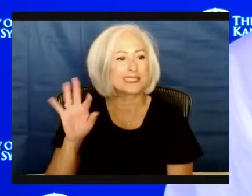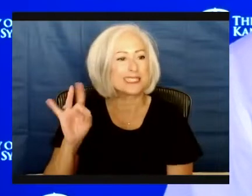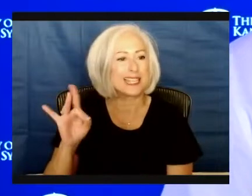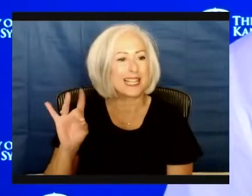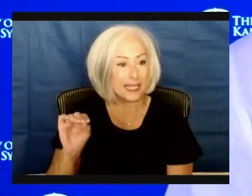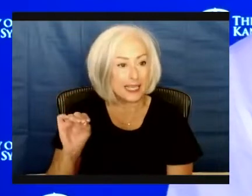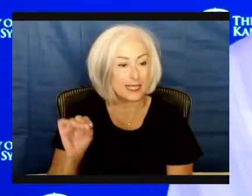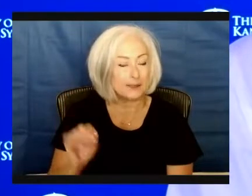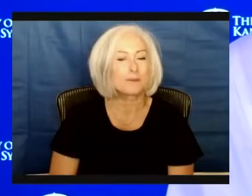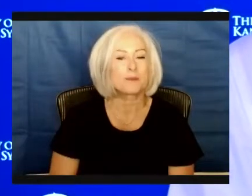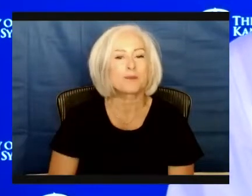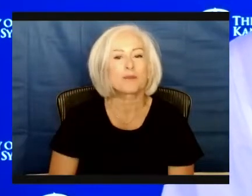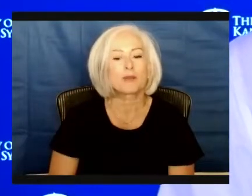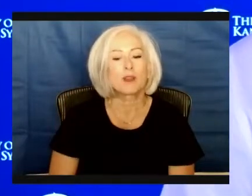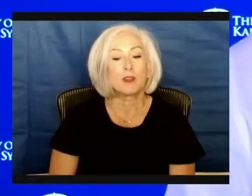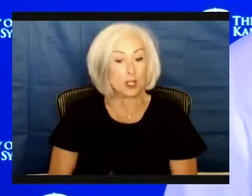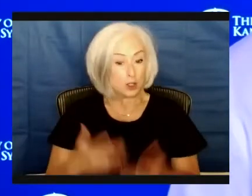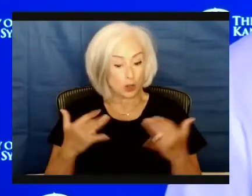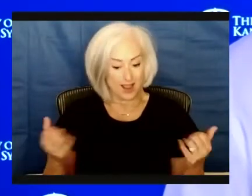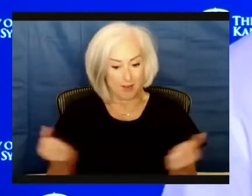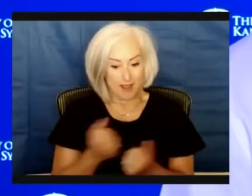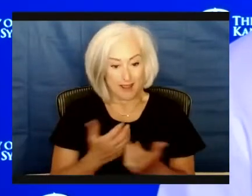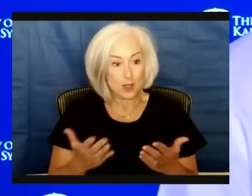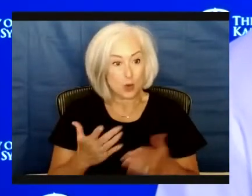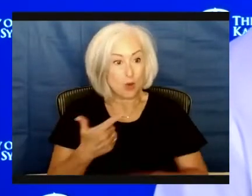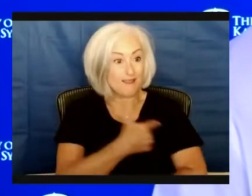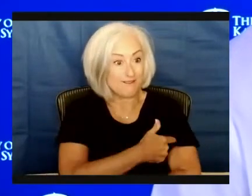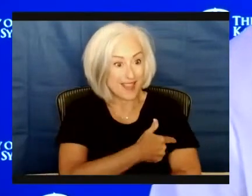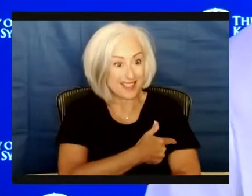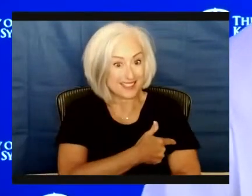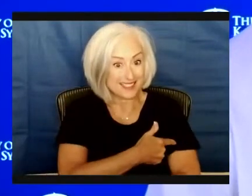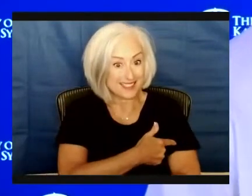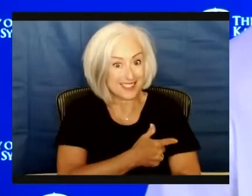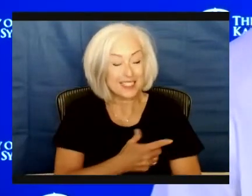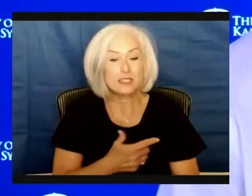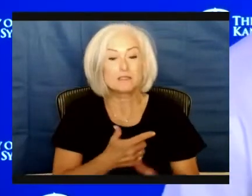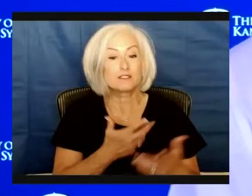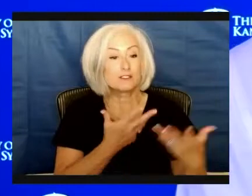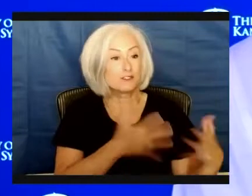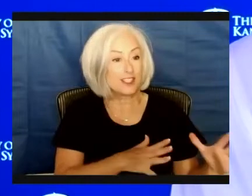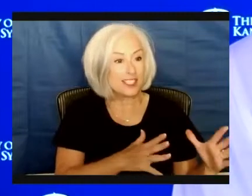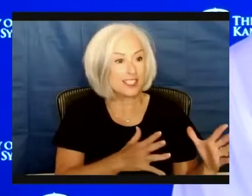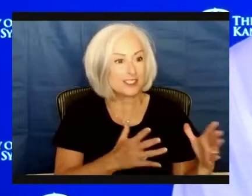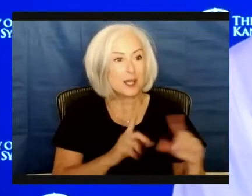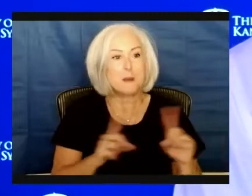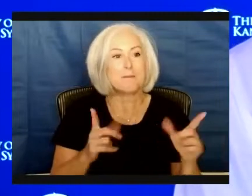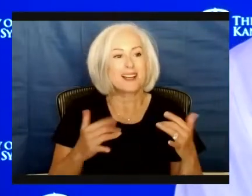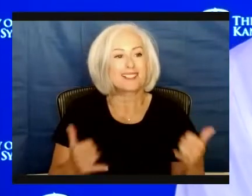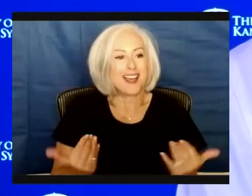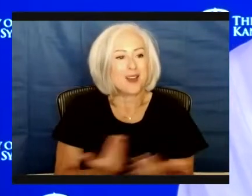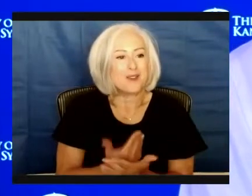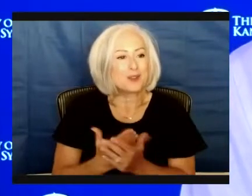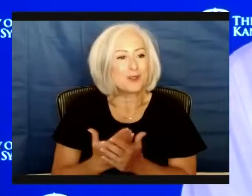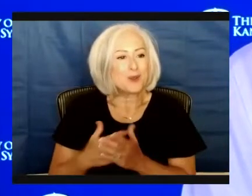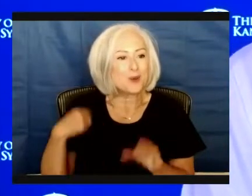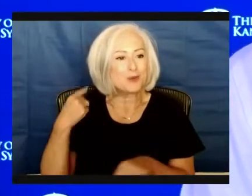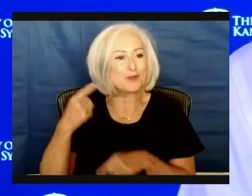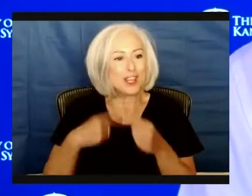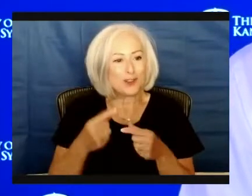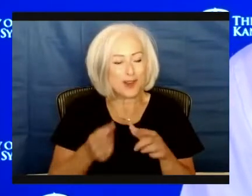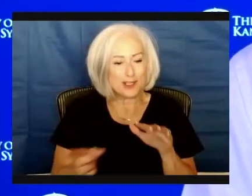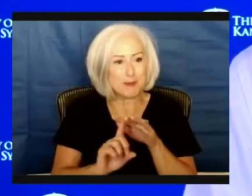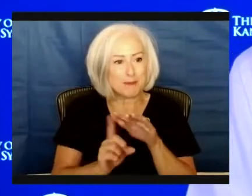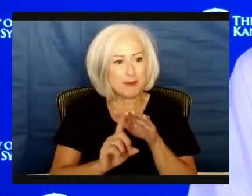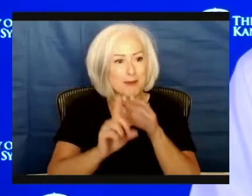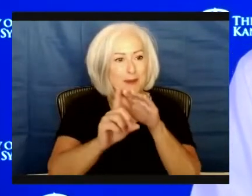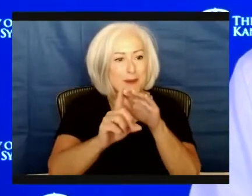is that all those people that were vaccinated, we didn't have a lot of monkeypox. Now there are generations that have come through unvaccinated to smallpox, which